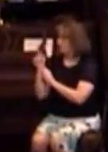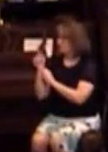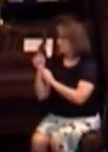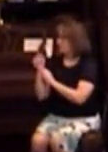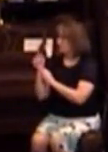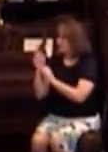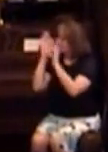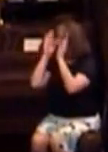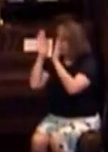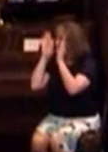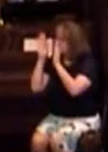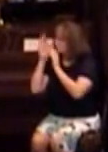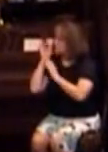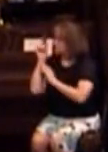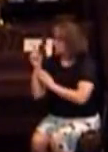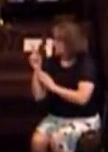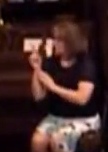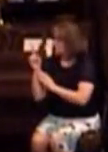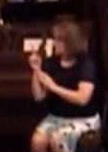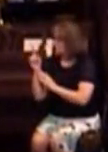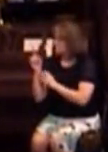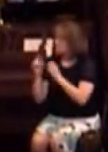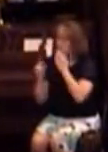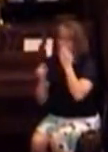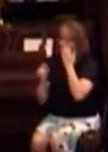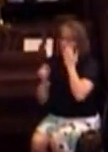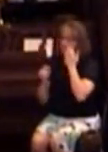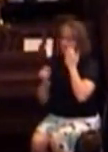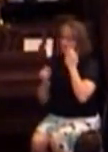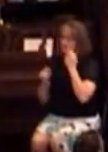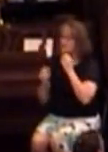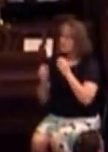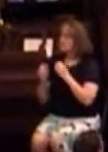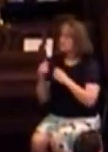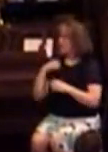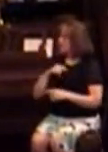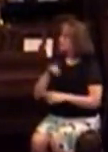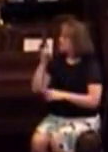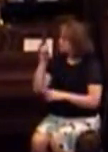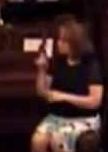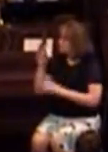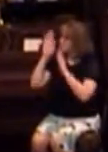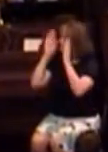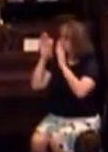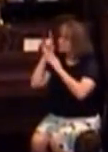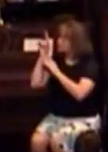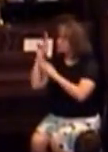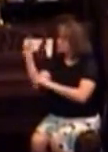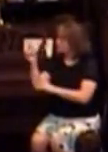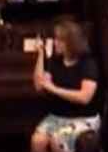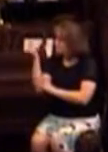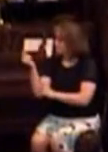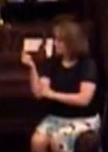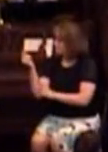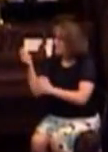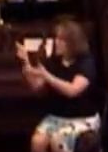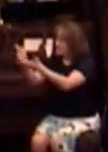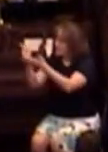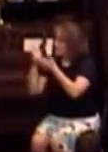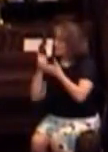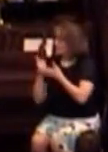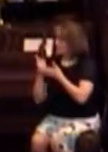that you absolutely deserve and that we would be wise to allocate for you. Help us to